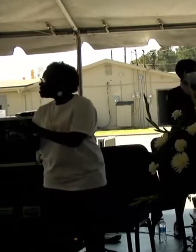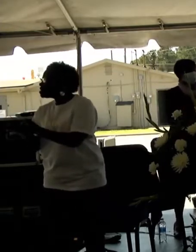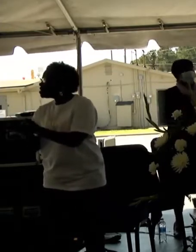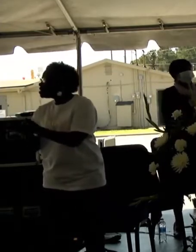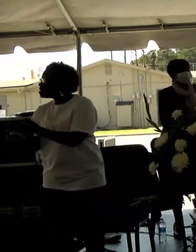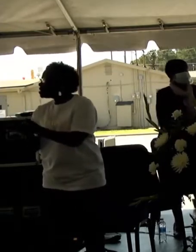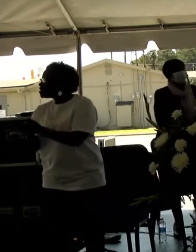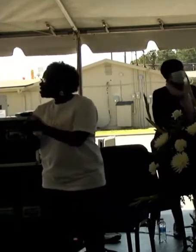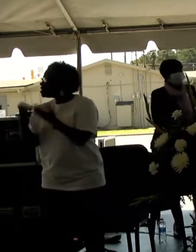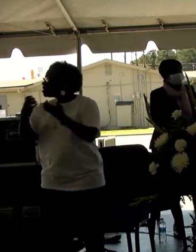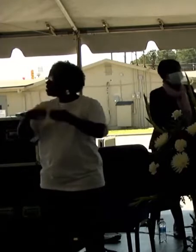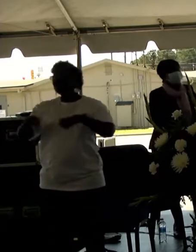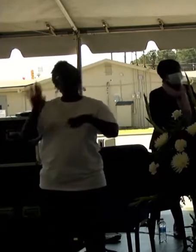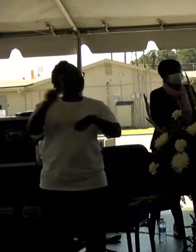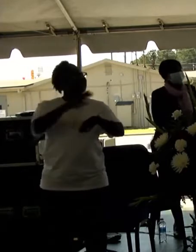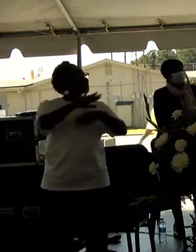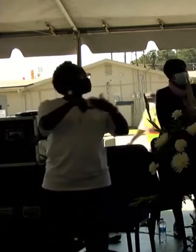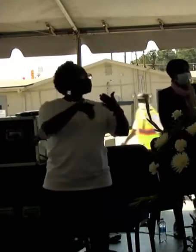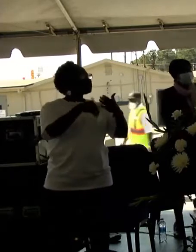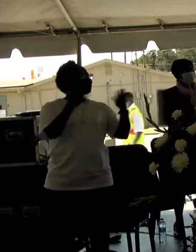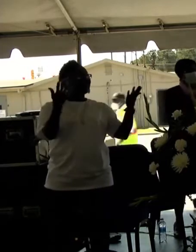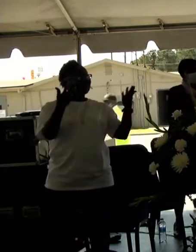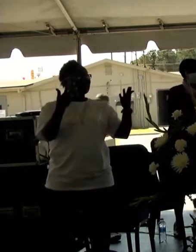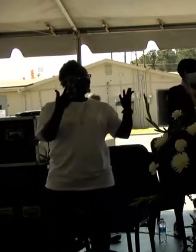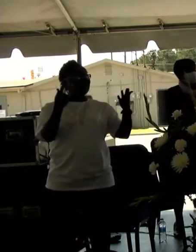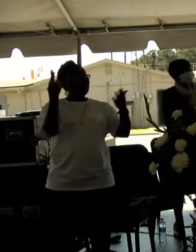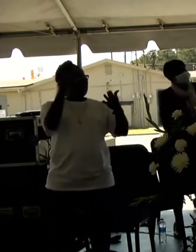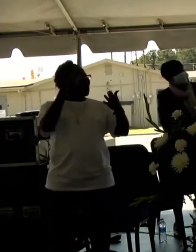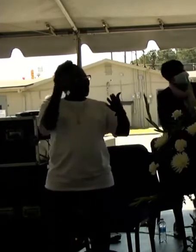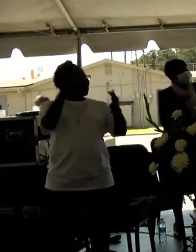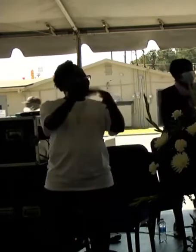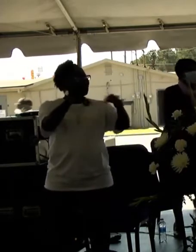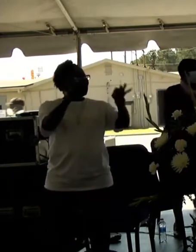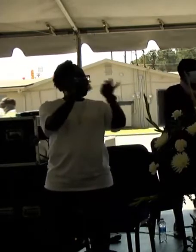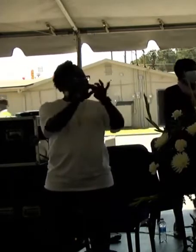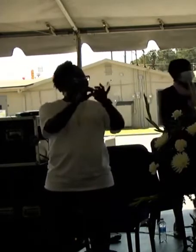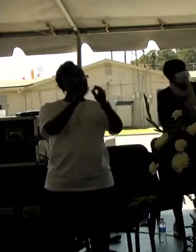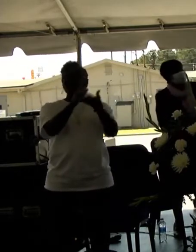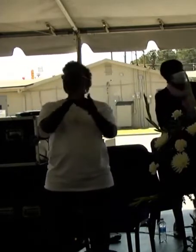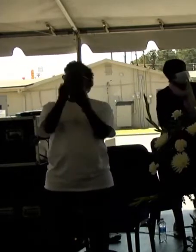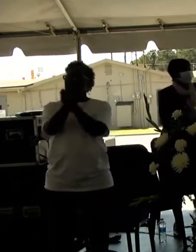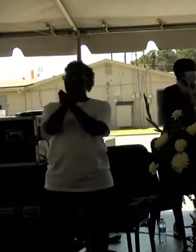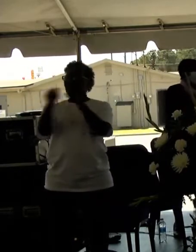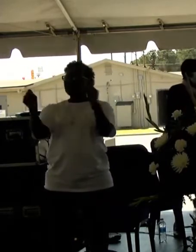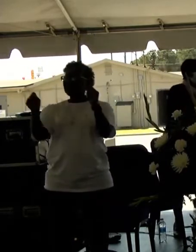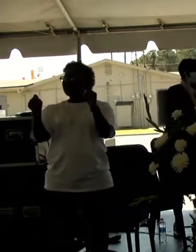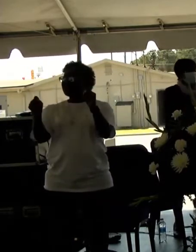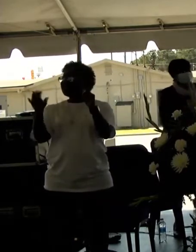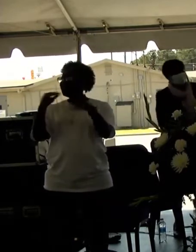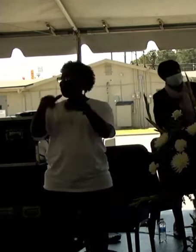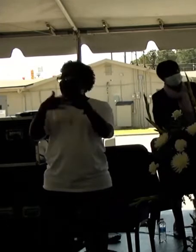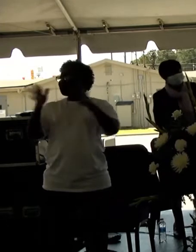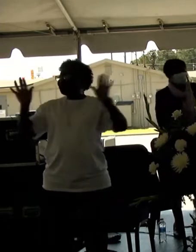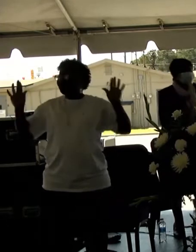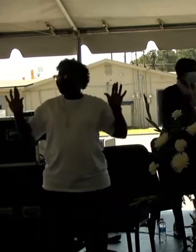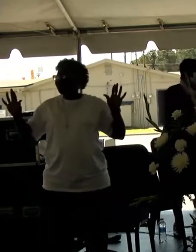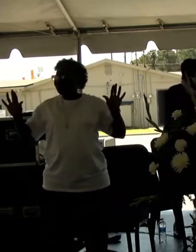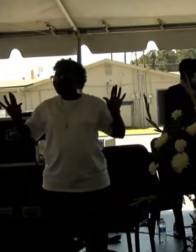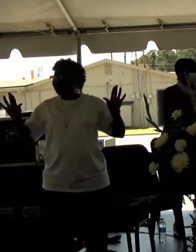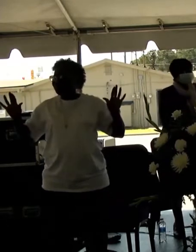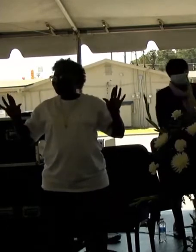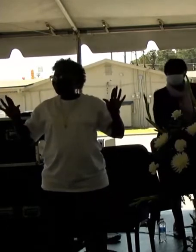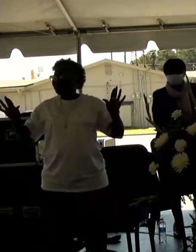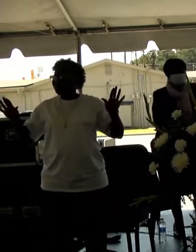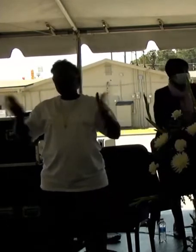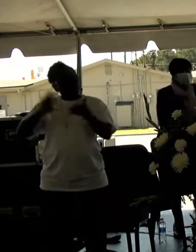Easter is all about salvation? He took away the crimson stain and